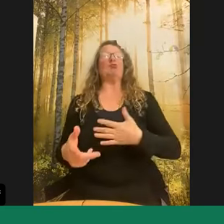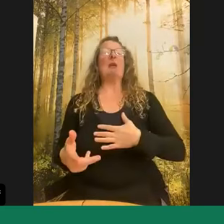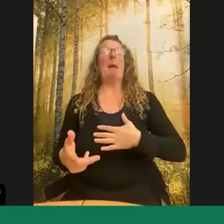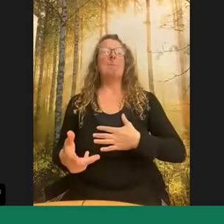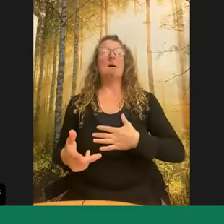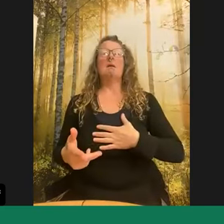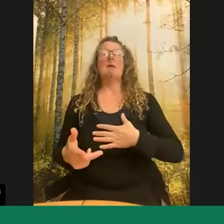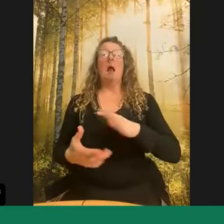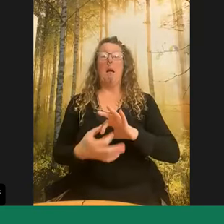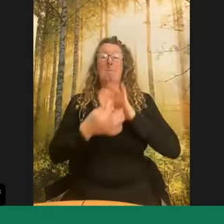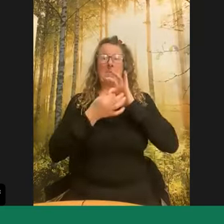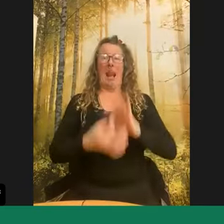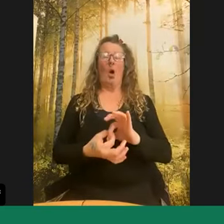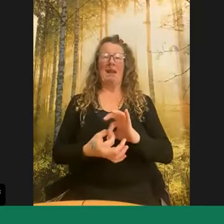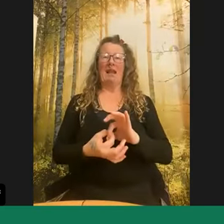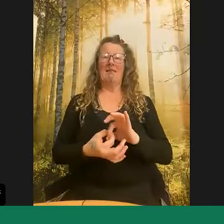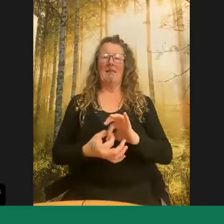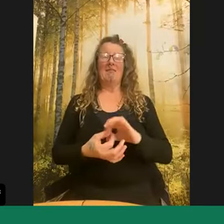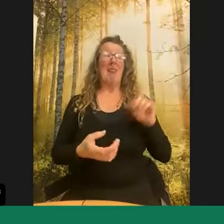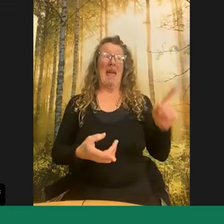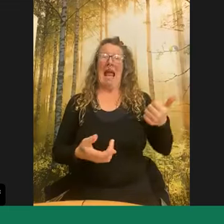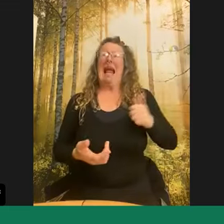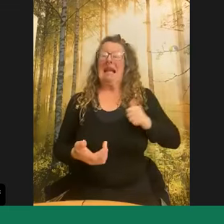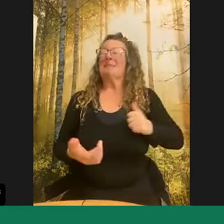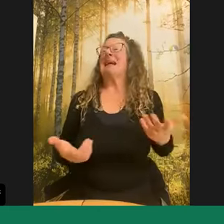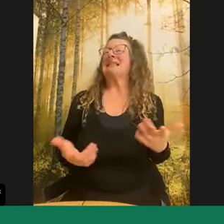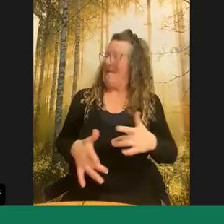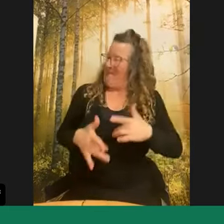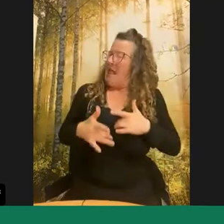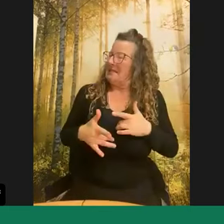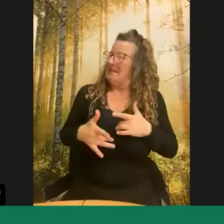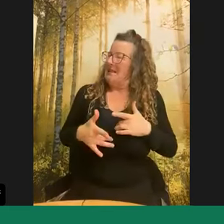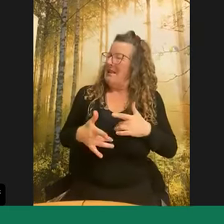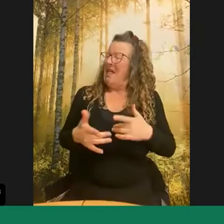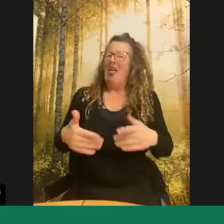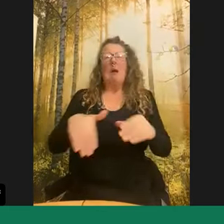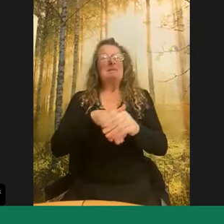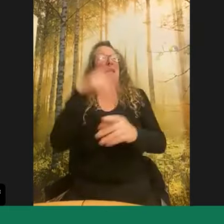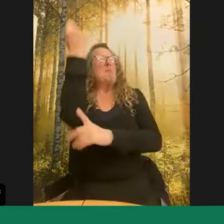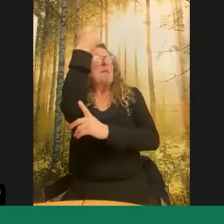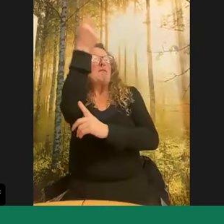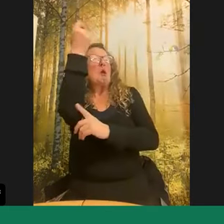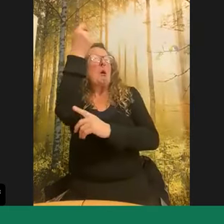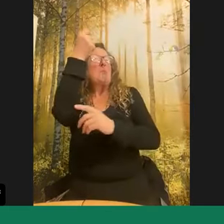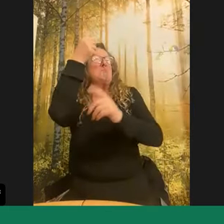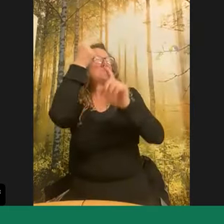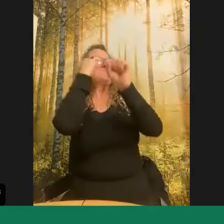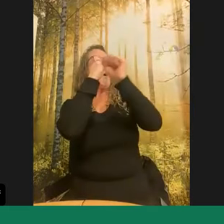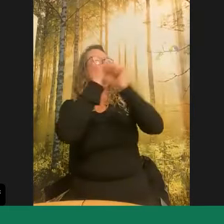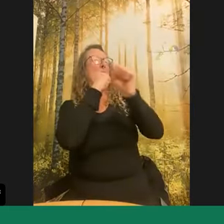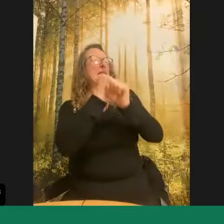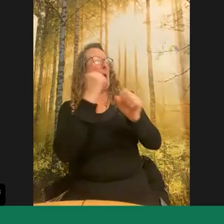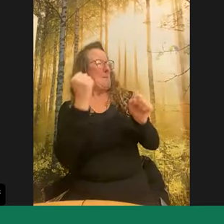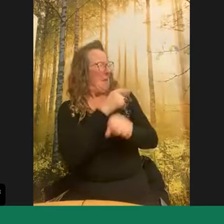they anticipated or they felt wasn't that part of this sort of imperial propaganda at the time that made them feel